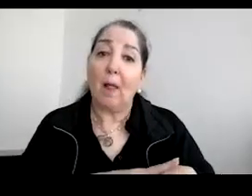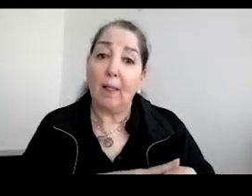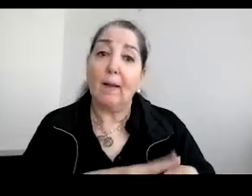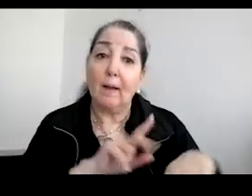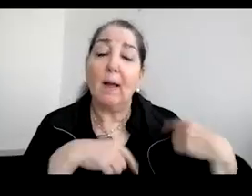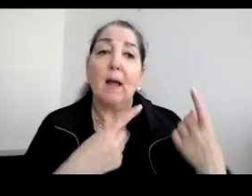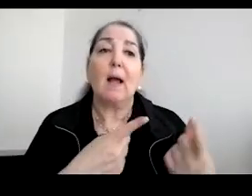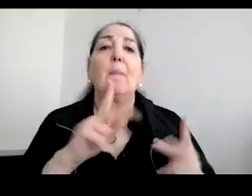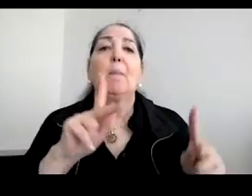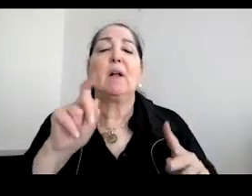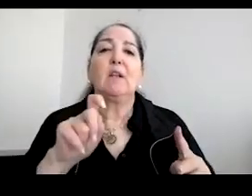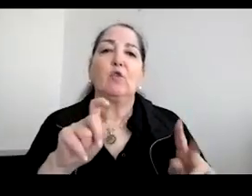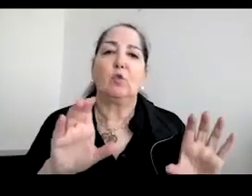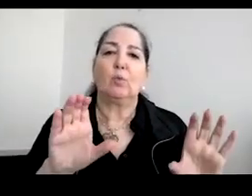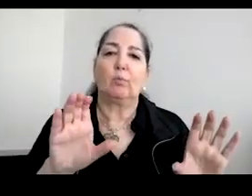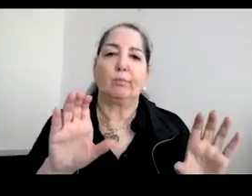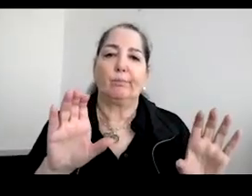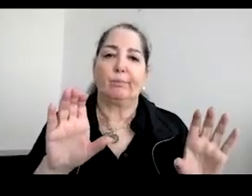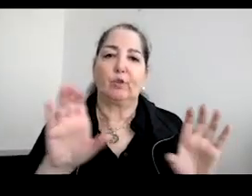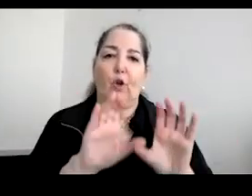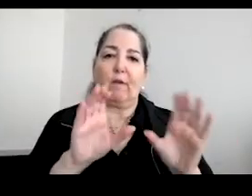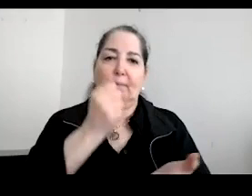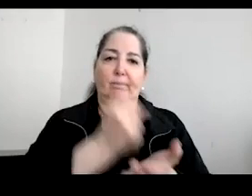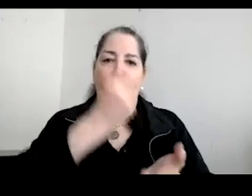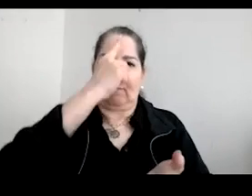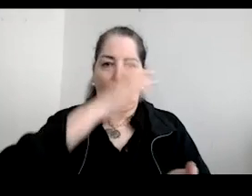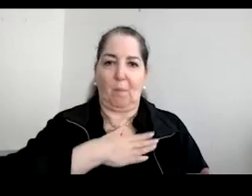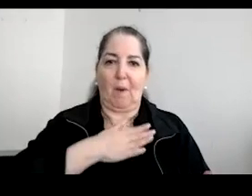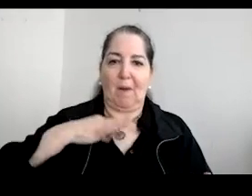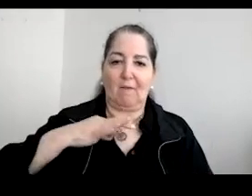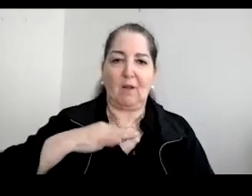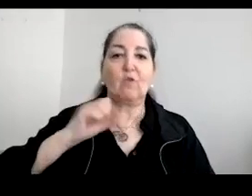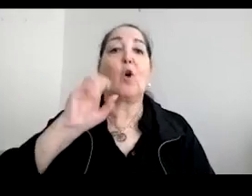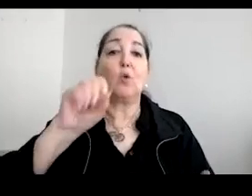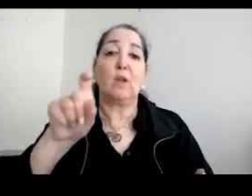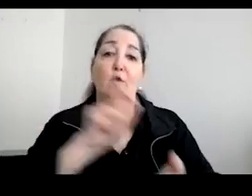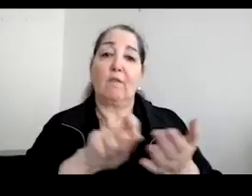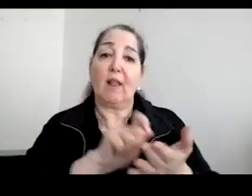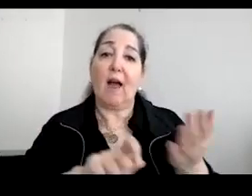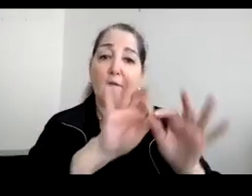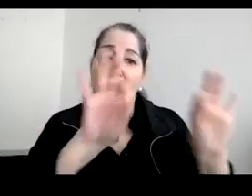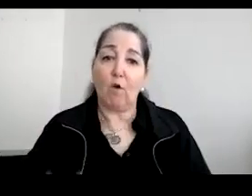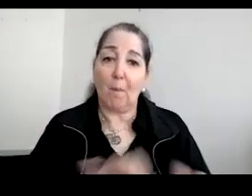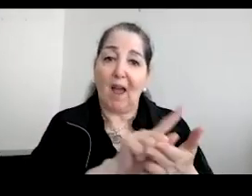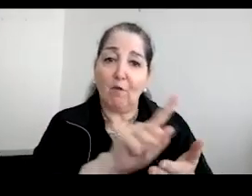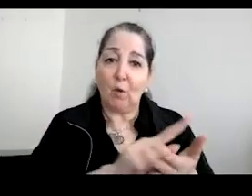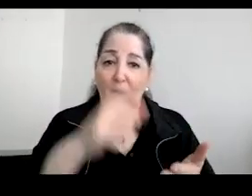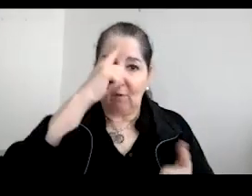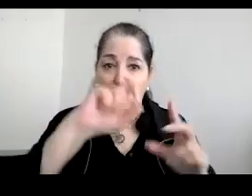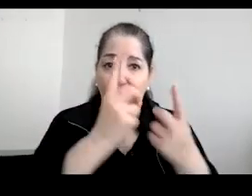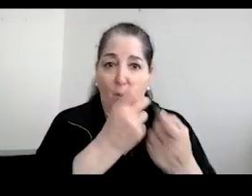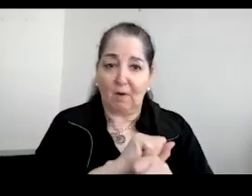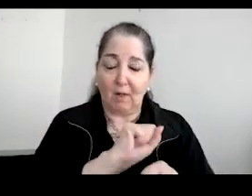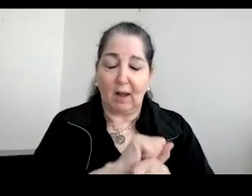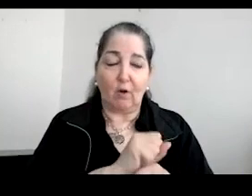for their benefits. So they need to fill out a weekly form to the Department of Labor that certifies that they continue to meet